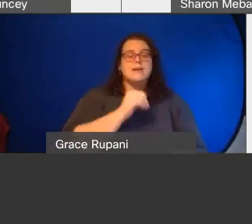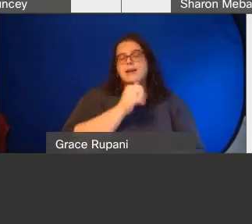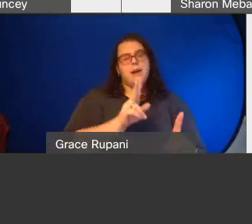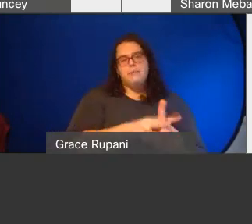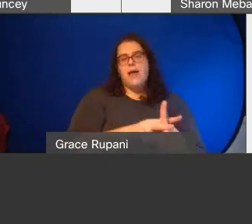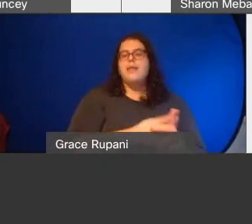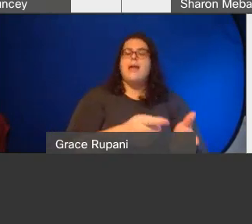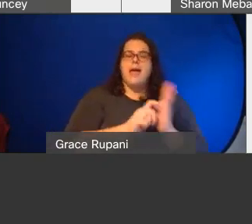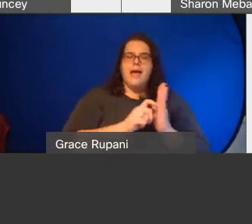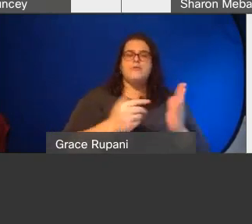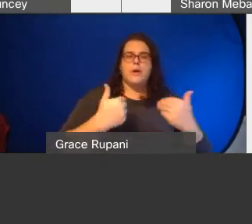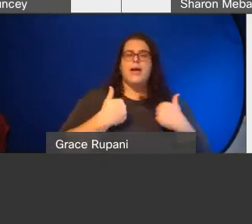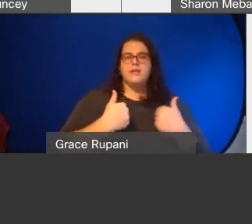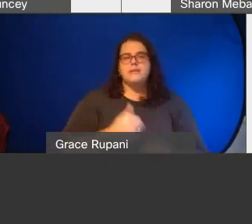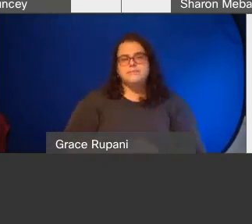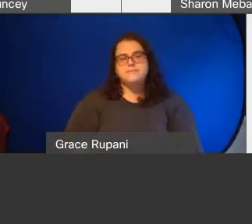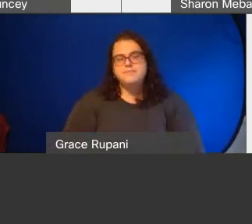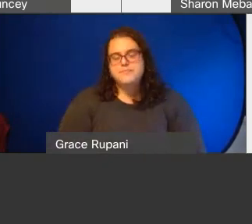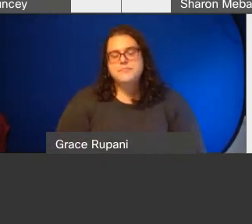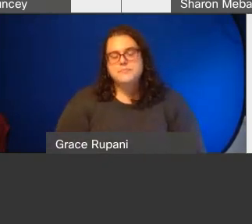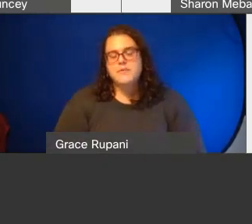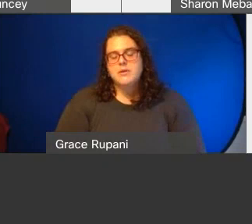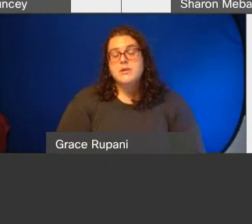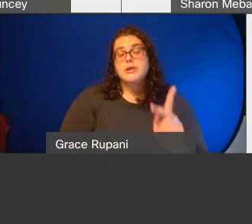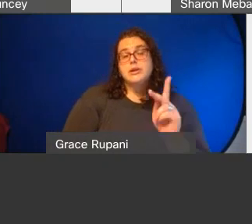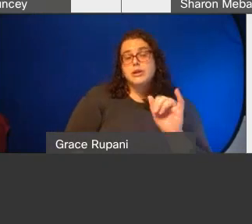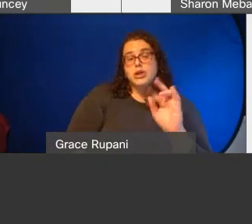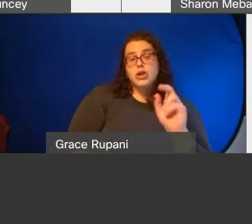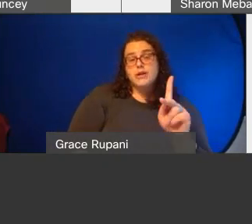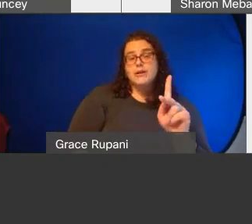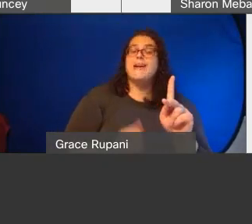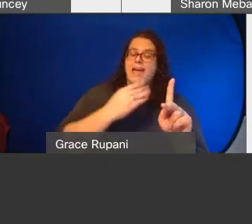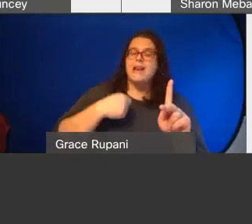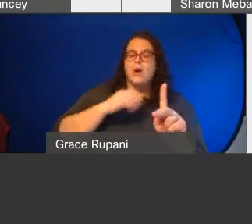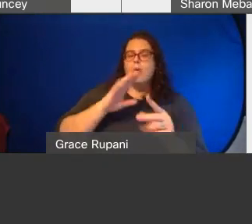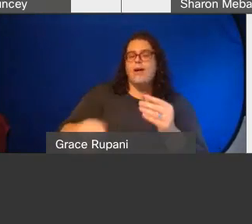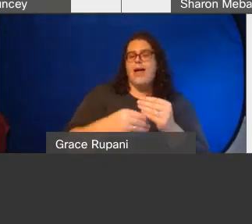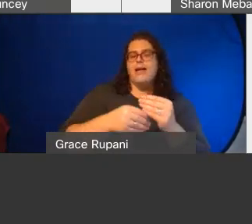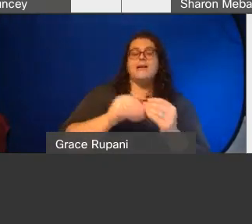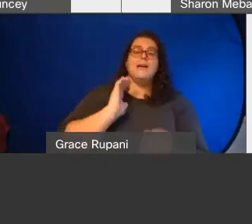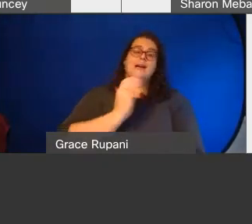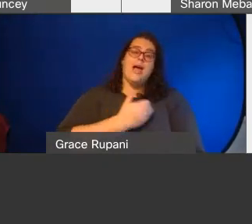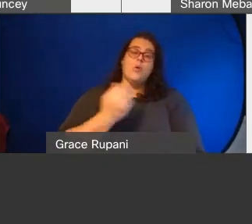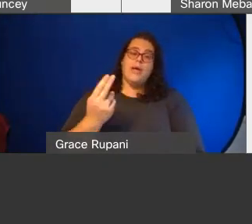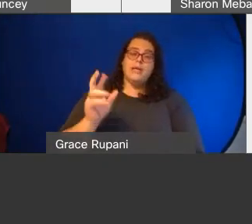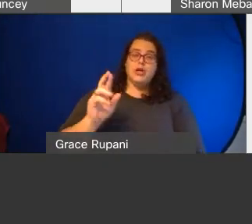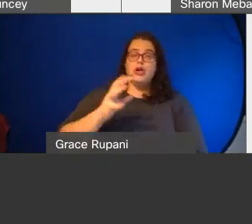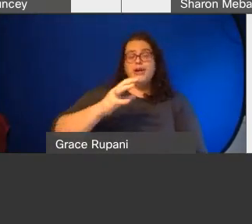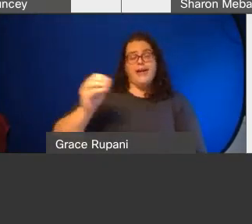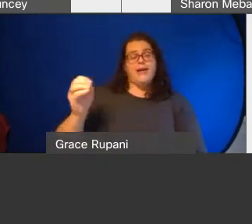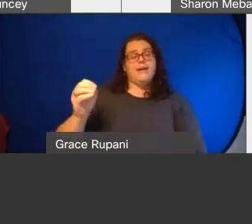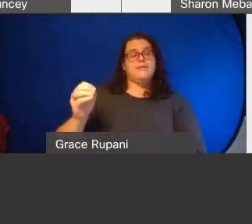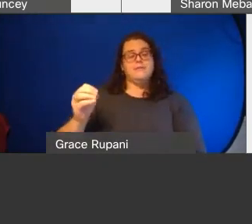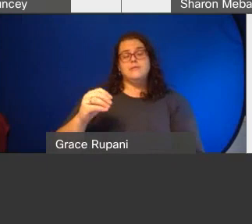apply. Deputy Woodland, I'll also follow up on that. So QAPMA, in association with our colleagues in Human Resources, we are working on